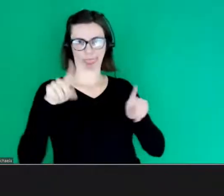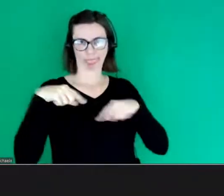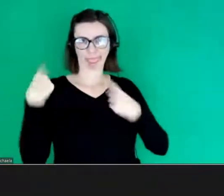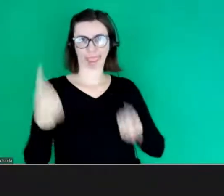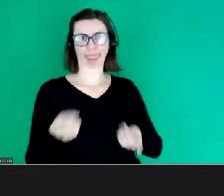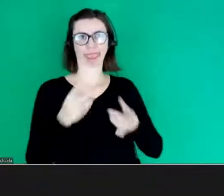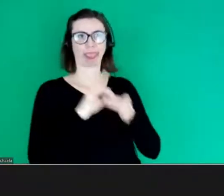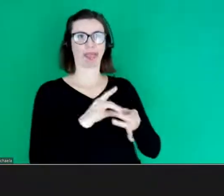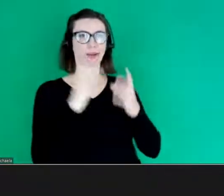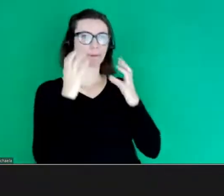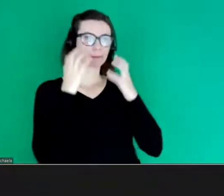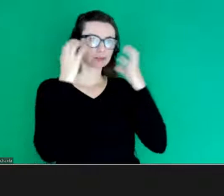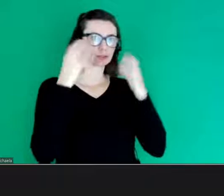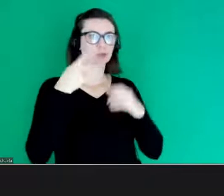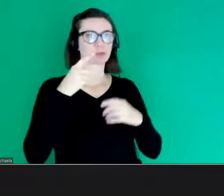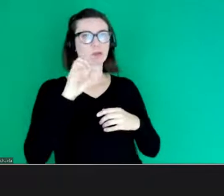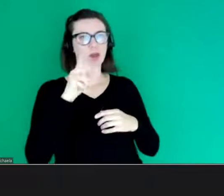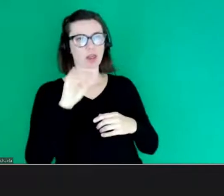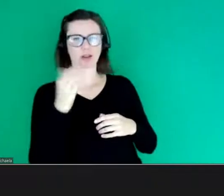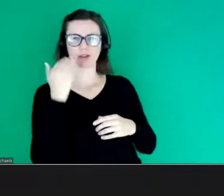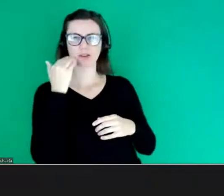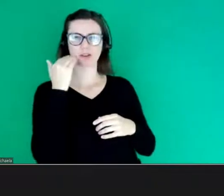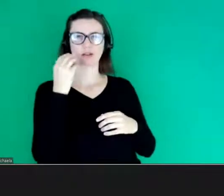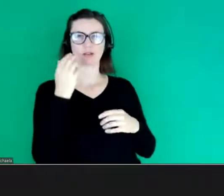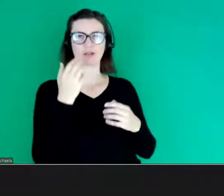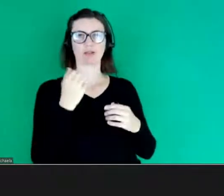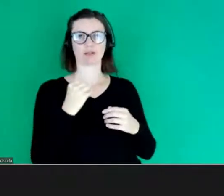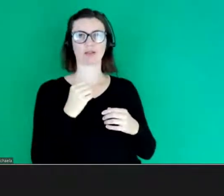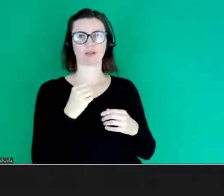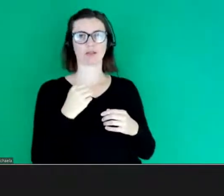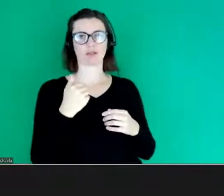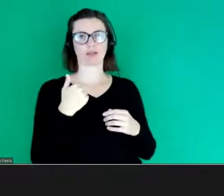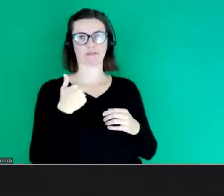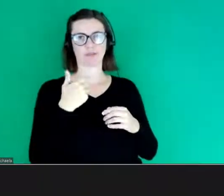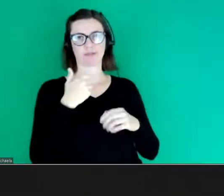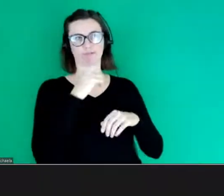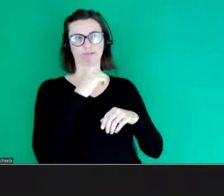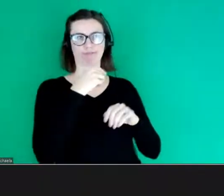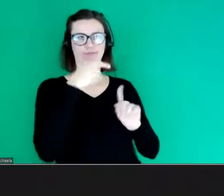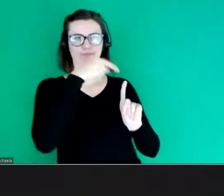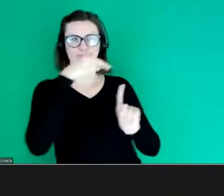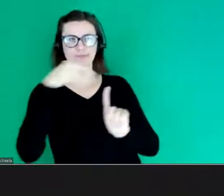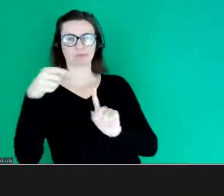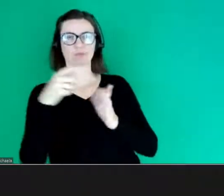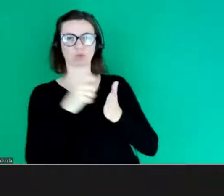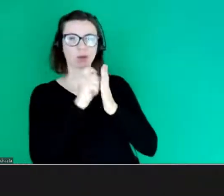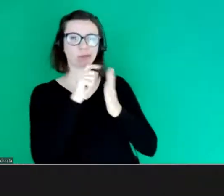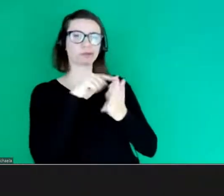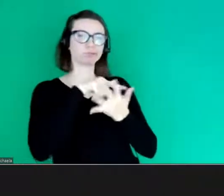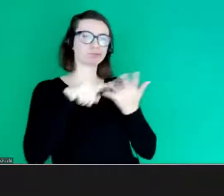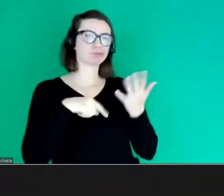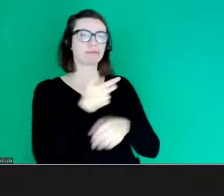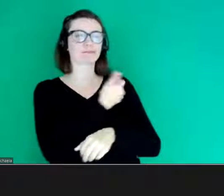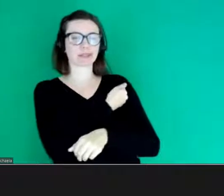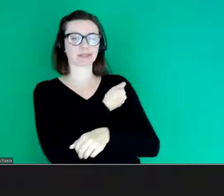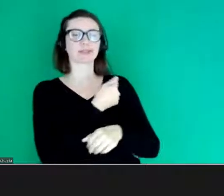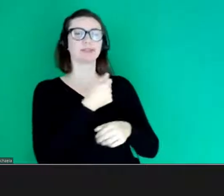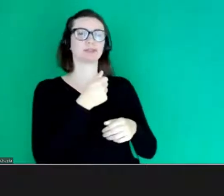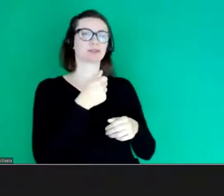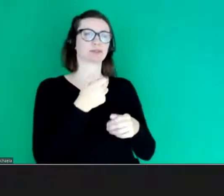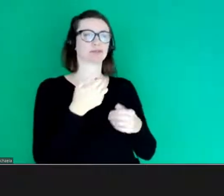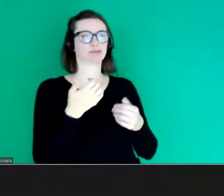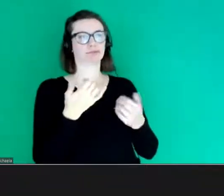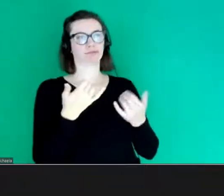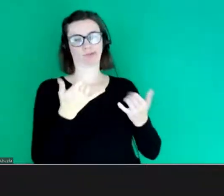around measles and polio. There's sort of a set of Yes. requirements around vaccines in schools that currently